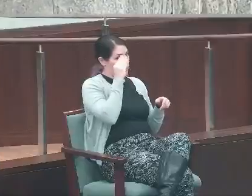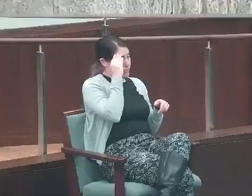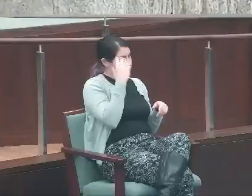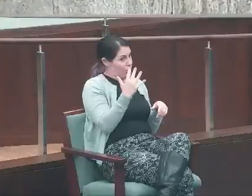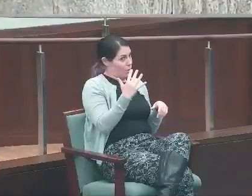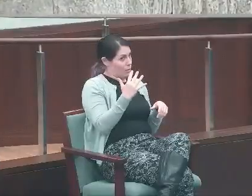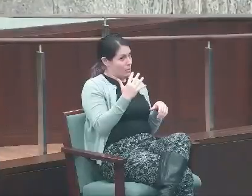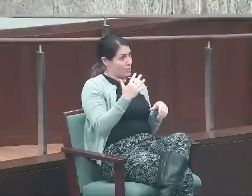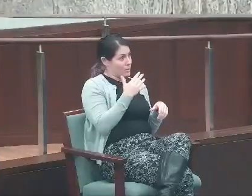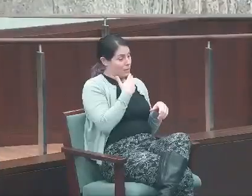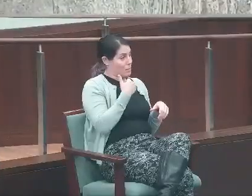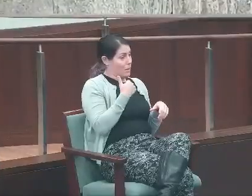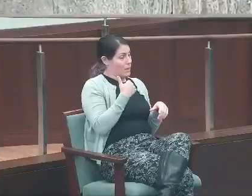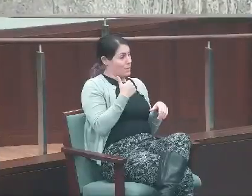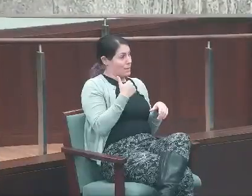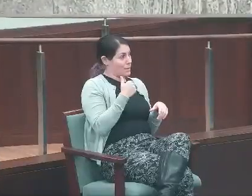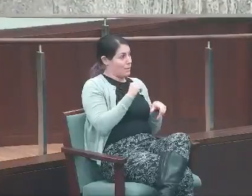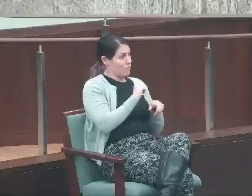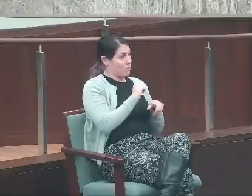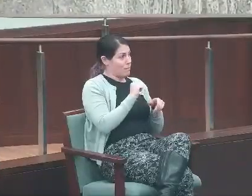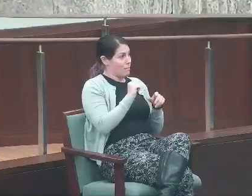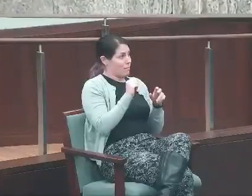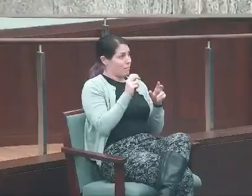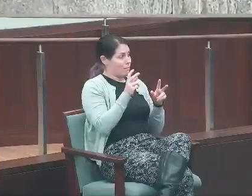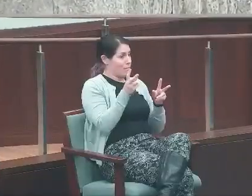best title to have. Bob,